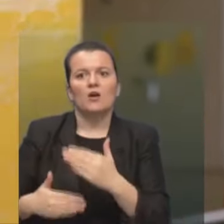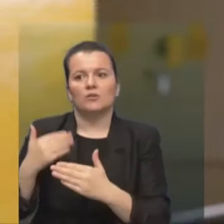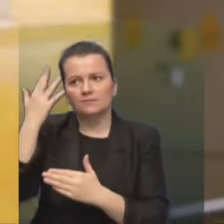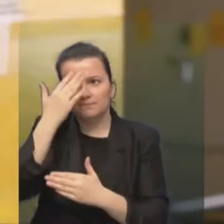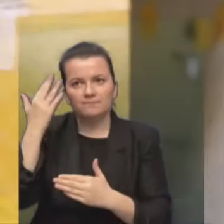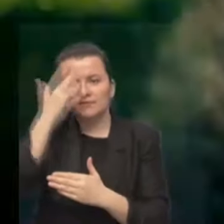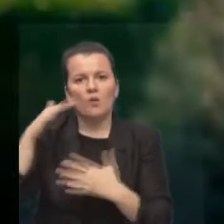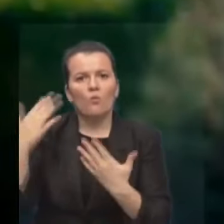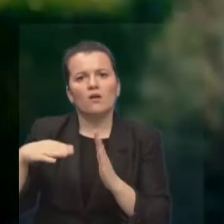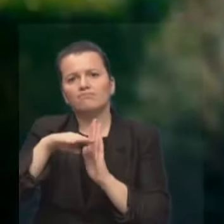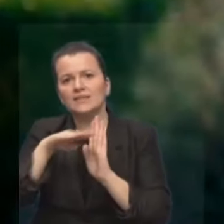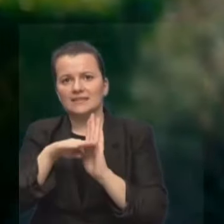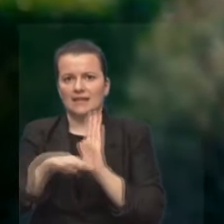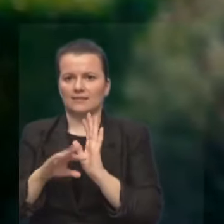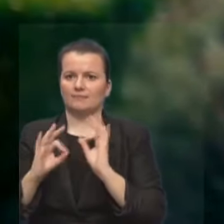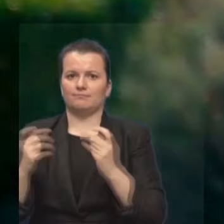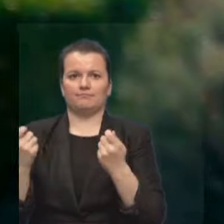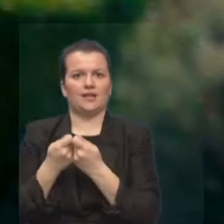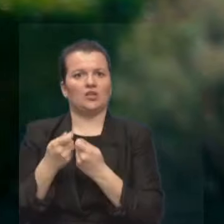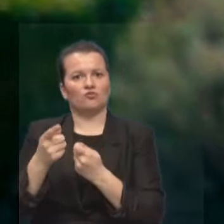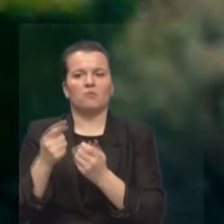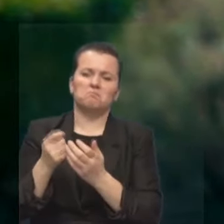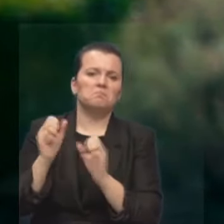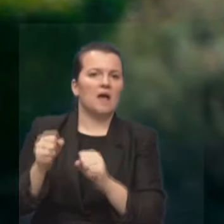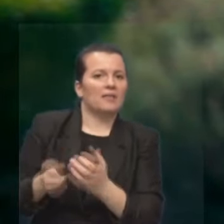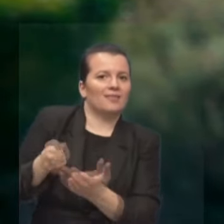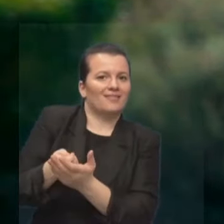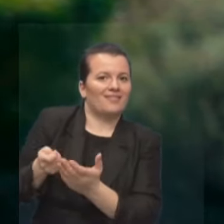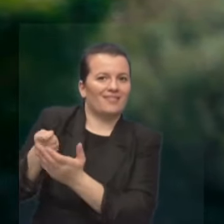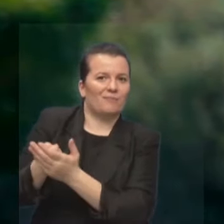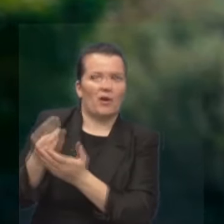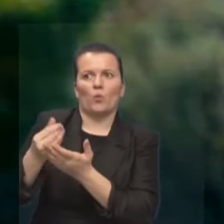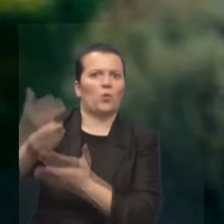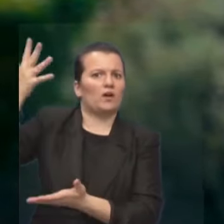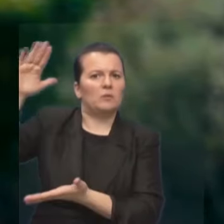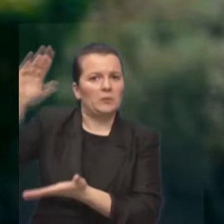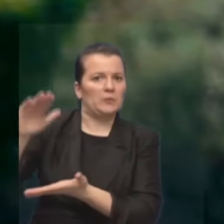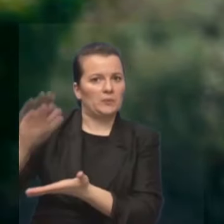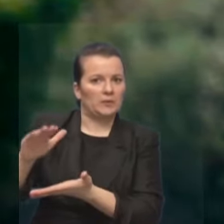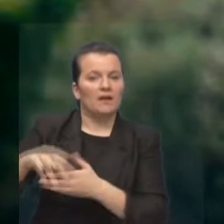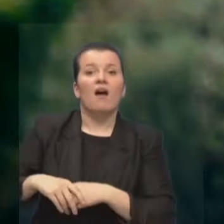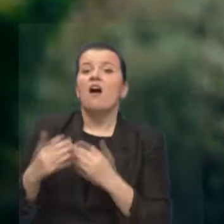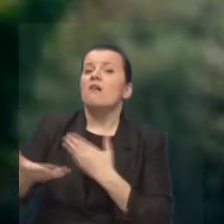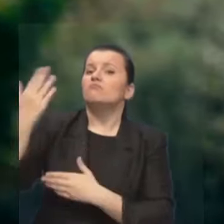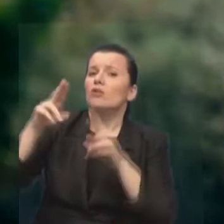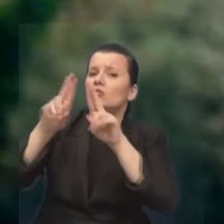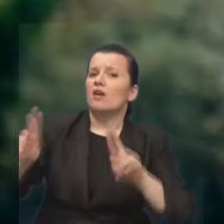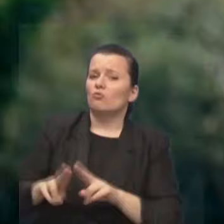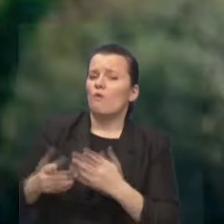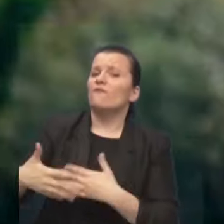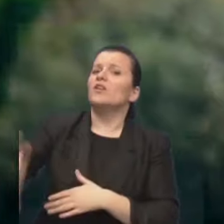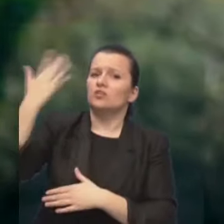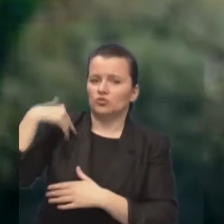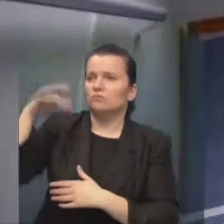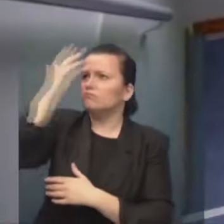standard. At the time, Greta Thunberg was not even born, but back then already Renault was involved in environmental protection. That was indeed a